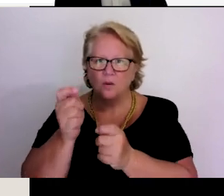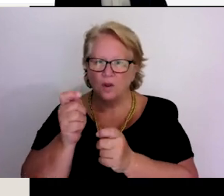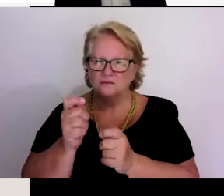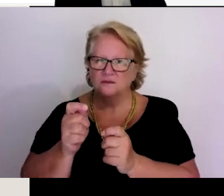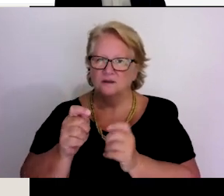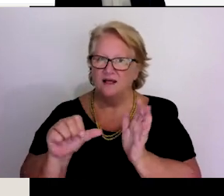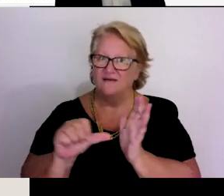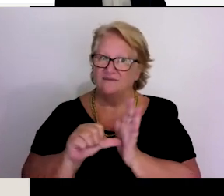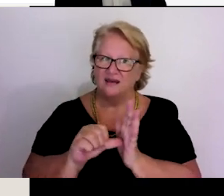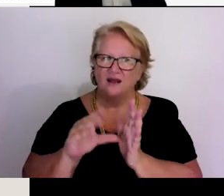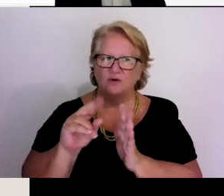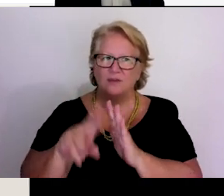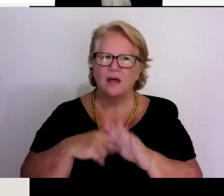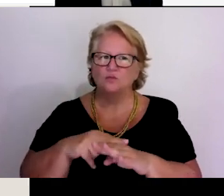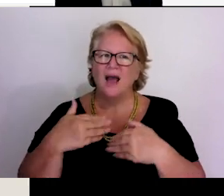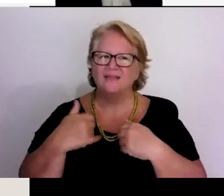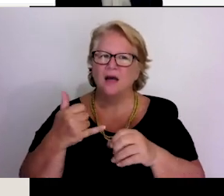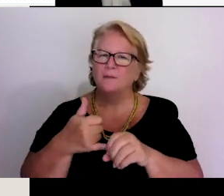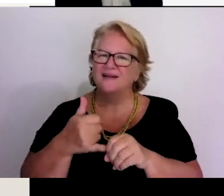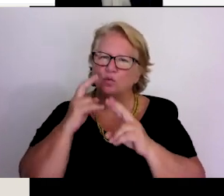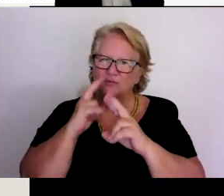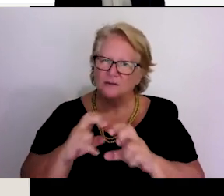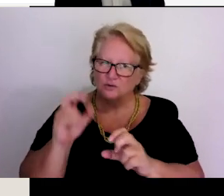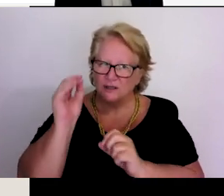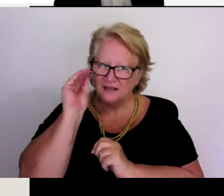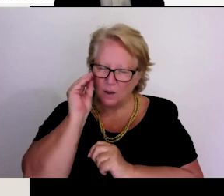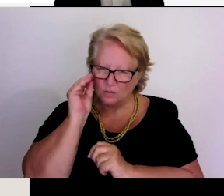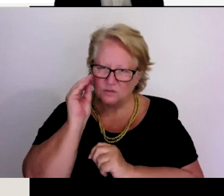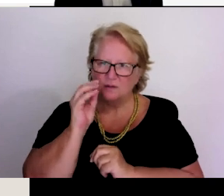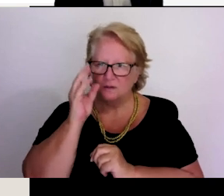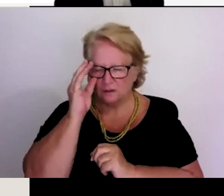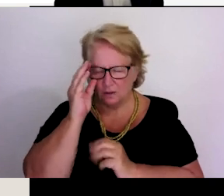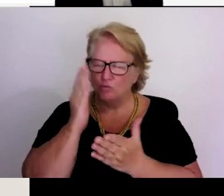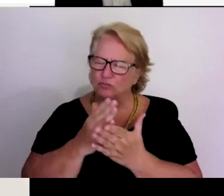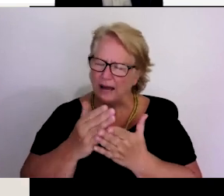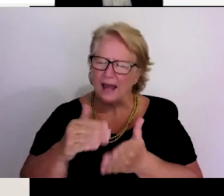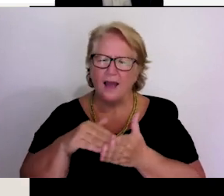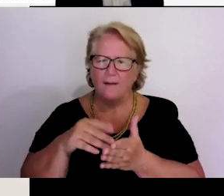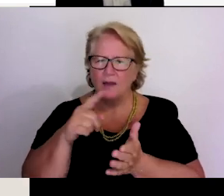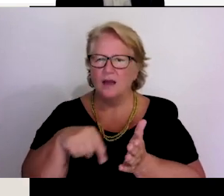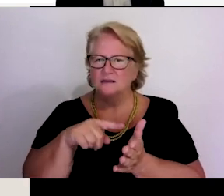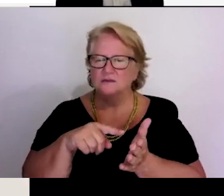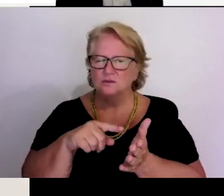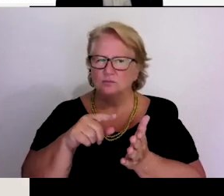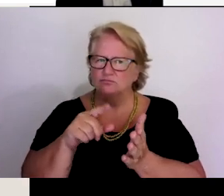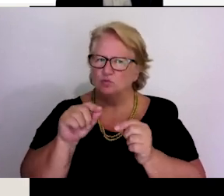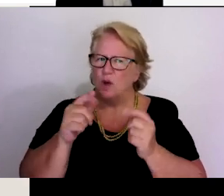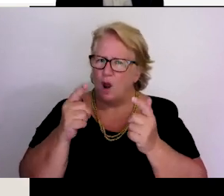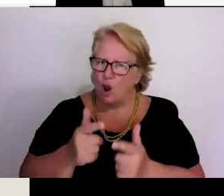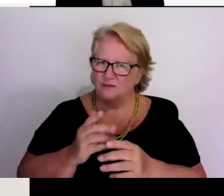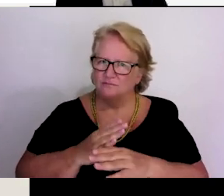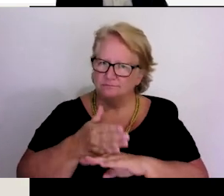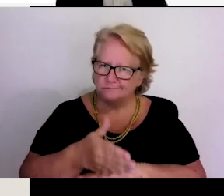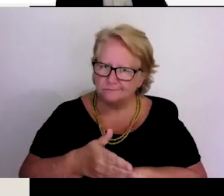funding sources from the National Health and Medical Research Council, which has really helped us to do a lot of work in the data